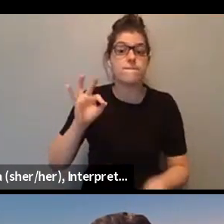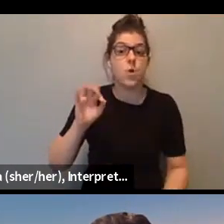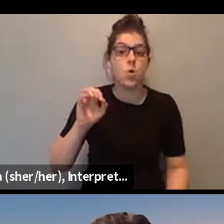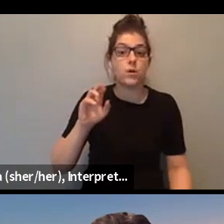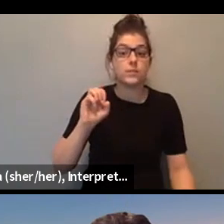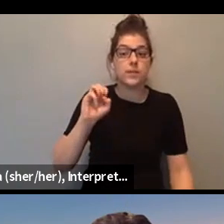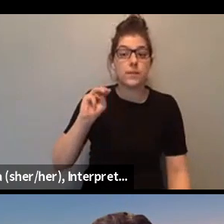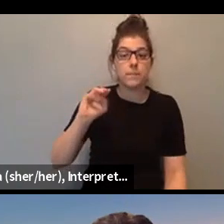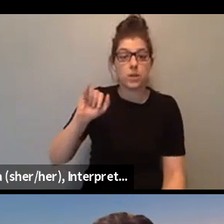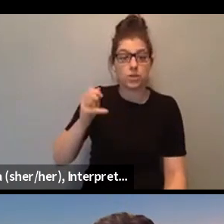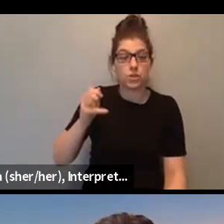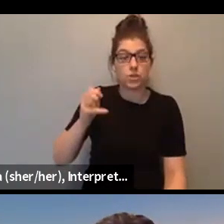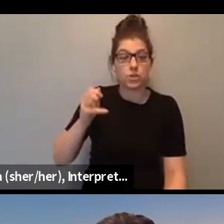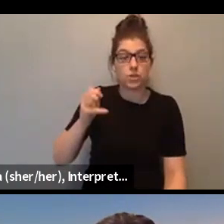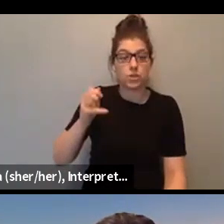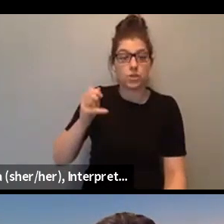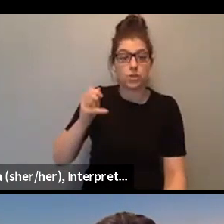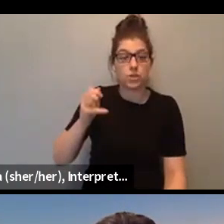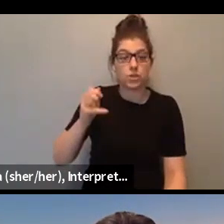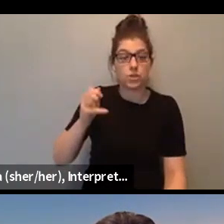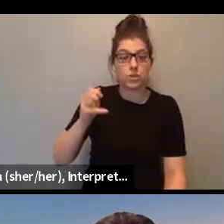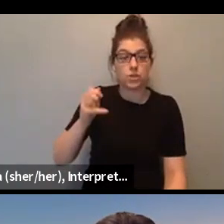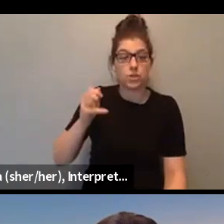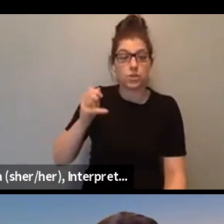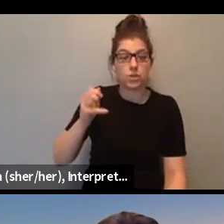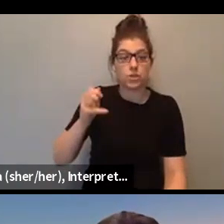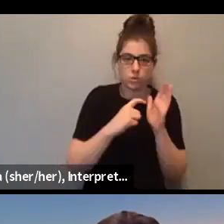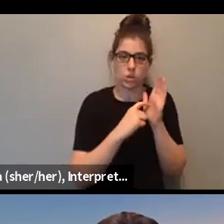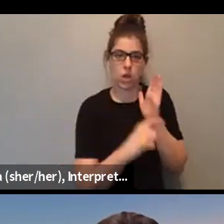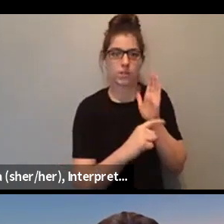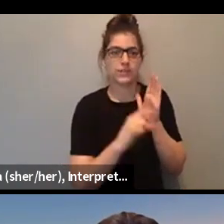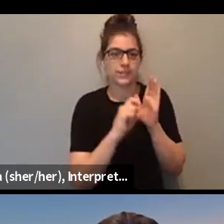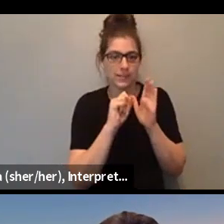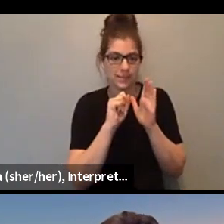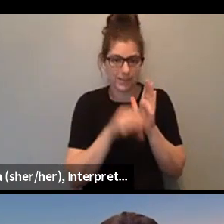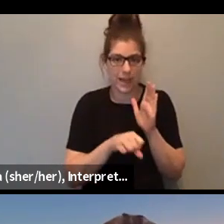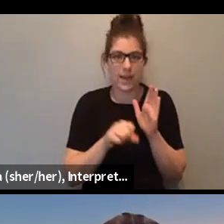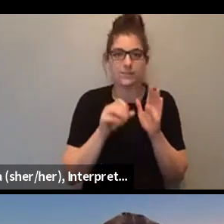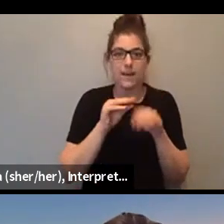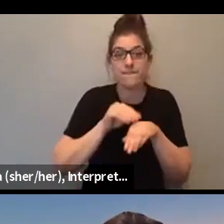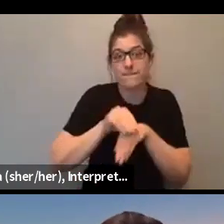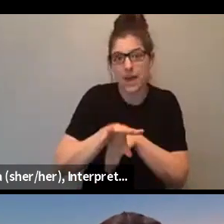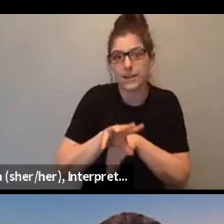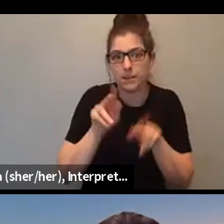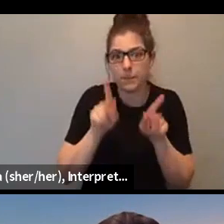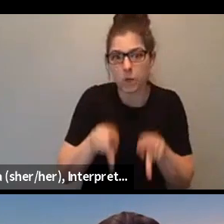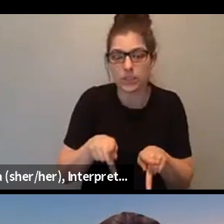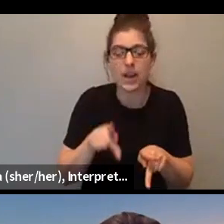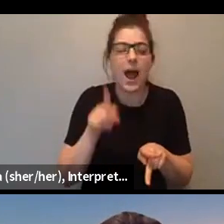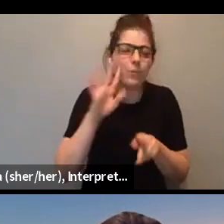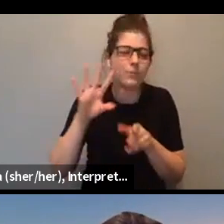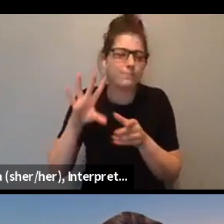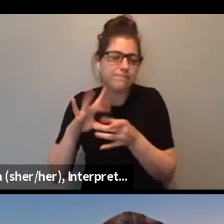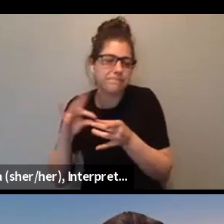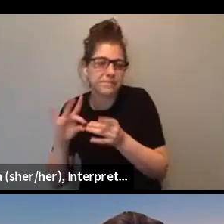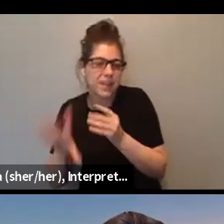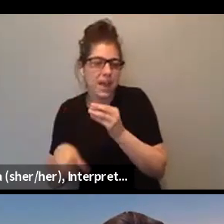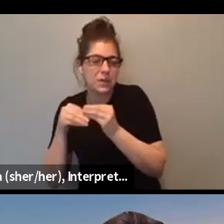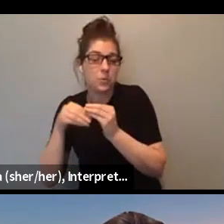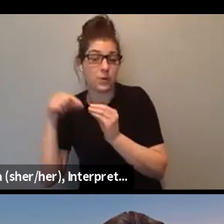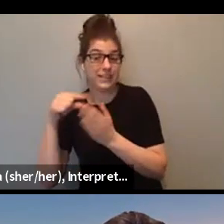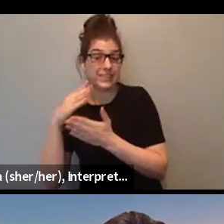and by whom those clauses can be invoked. And I will just say on a side note, in this section, which